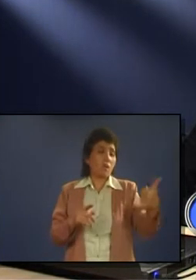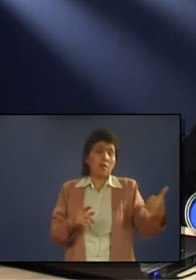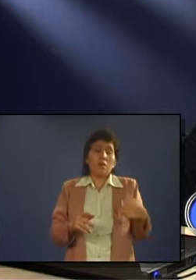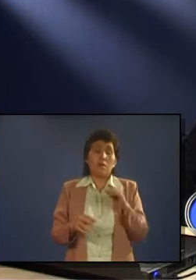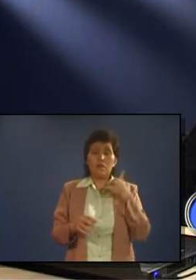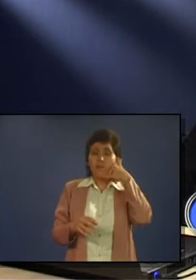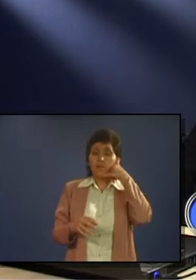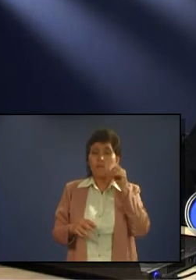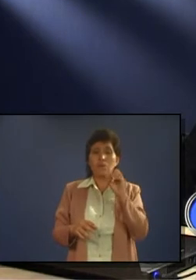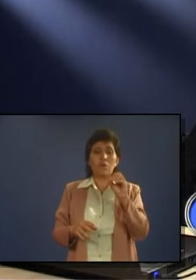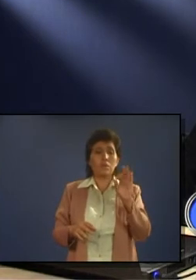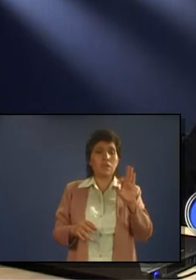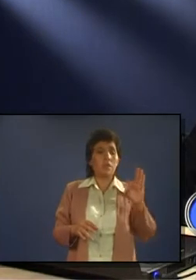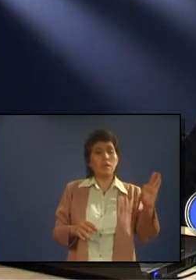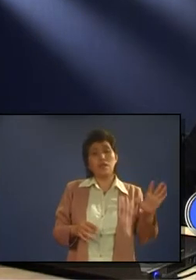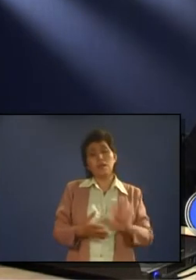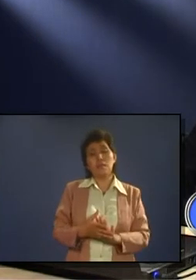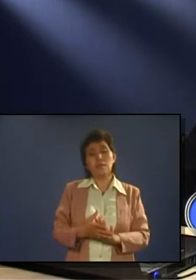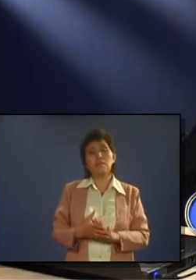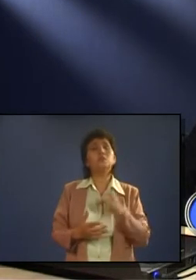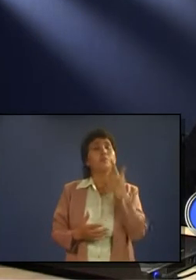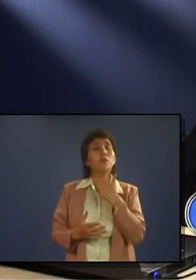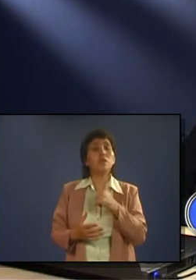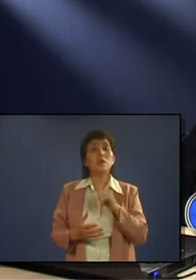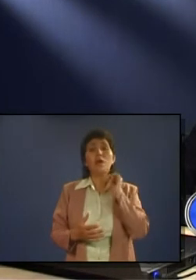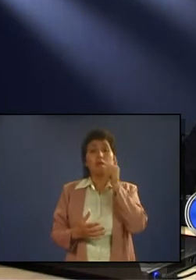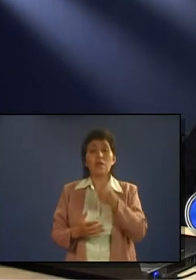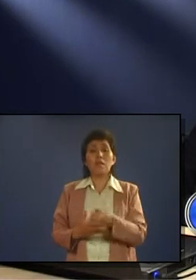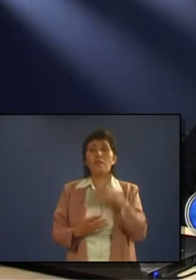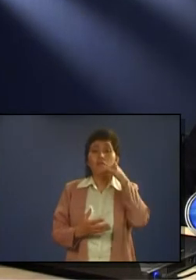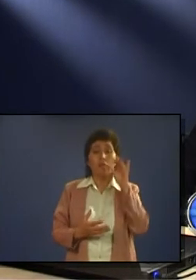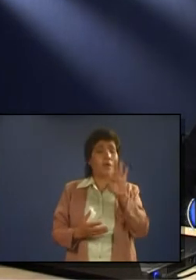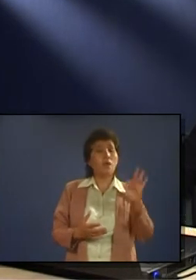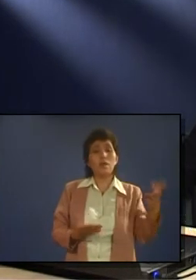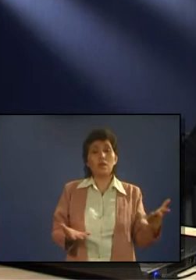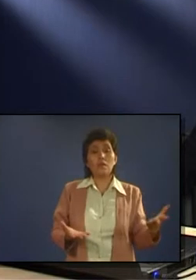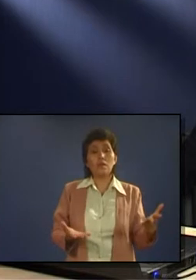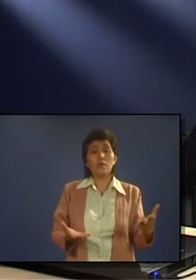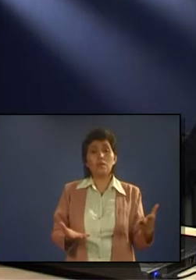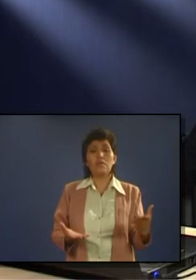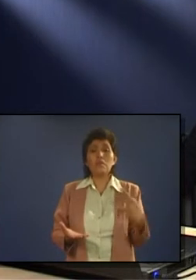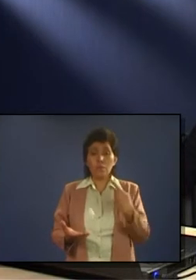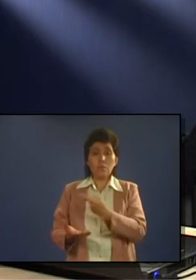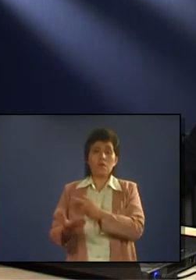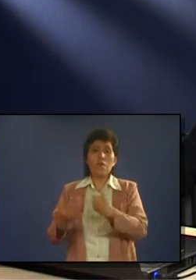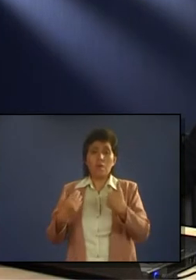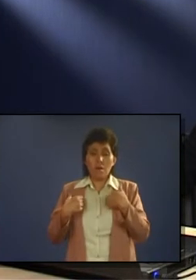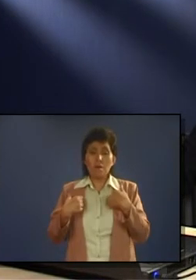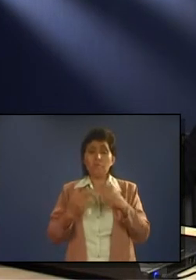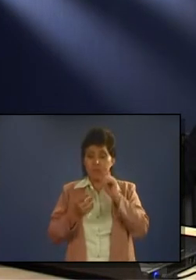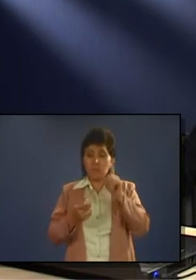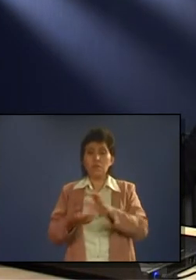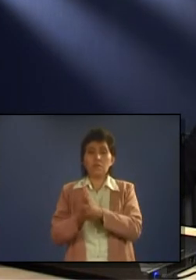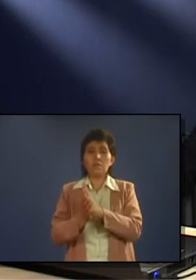call 999. So every time when this happens, who is going to call 999? Okay, no one is going to call 999. We have to be